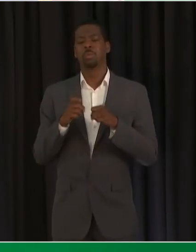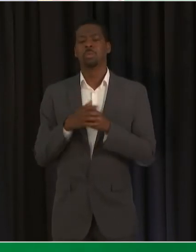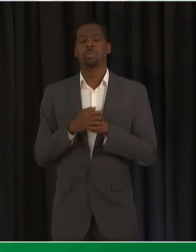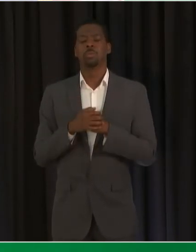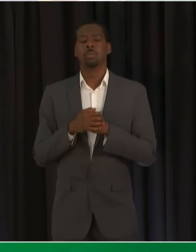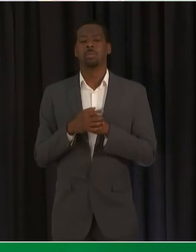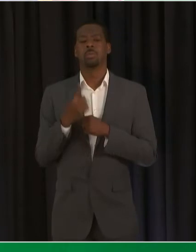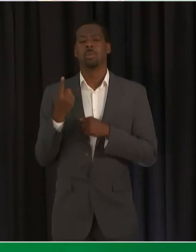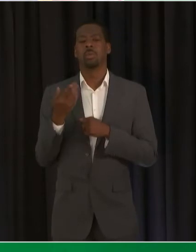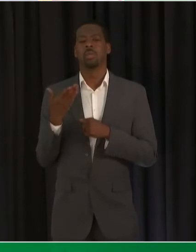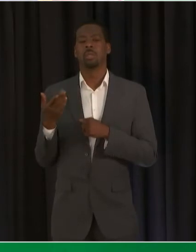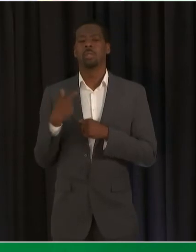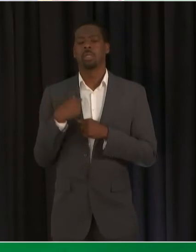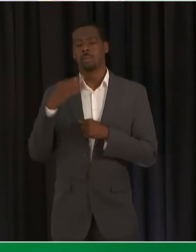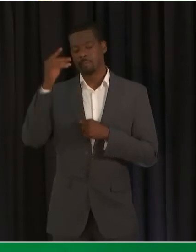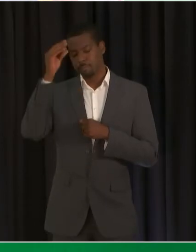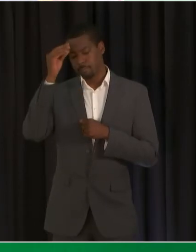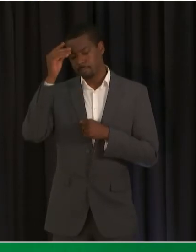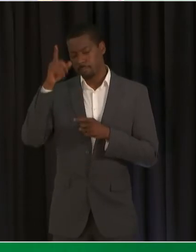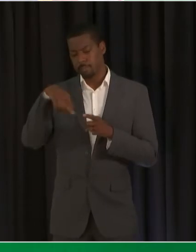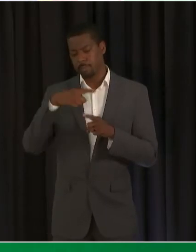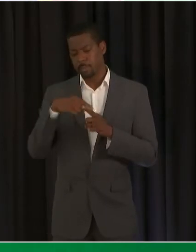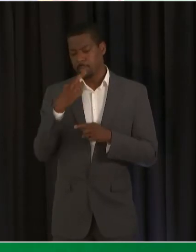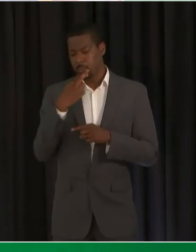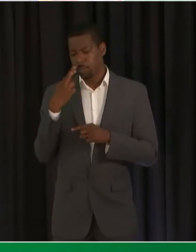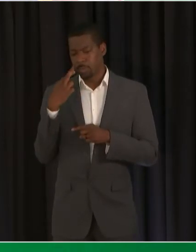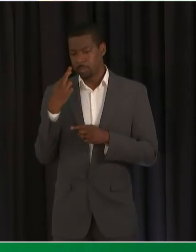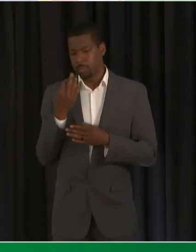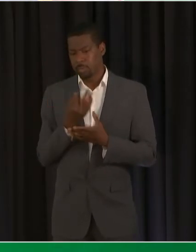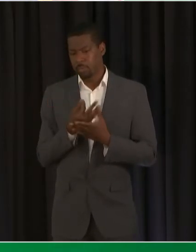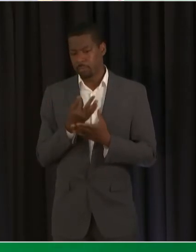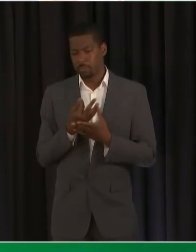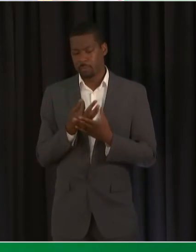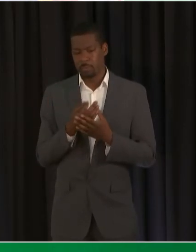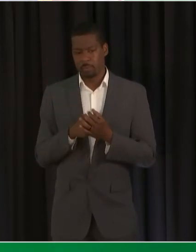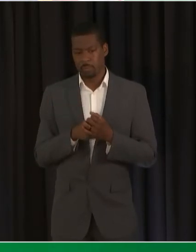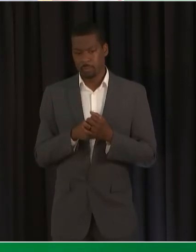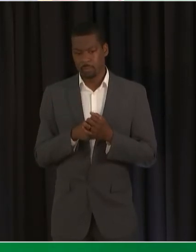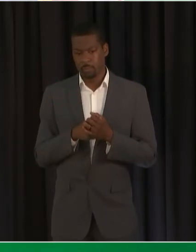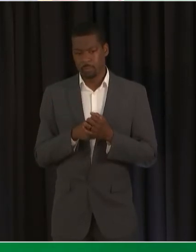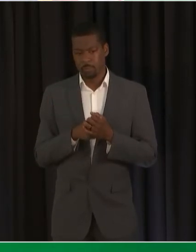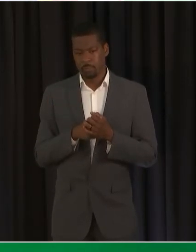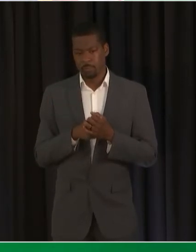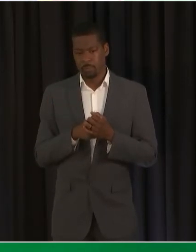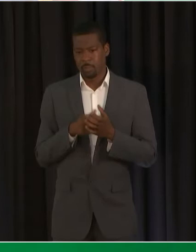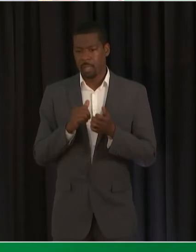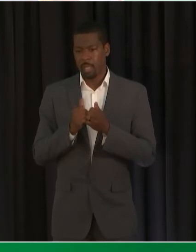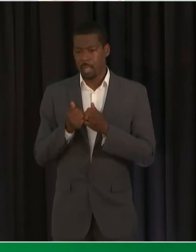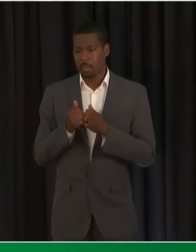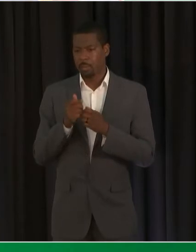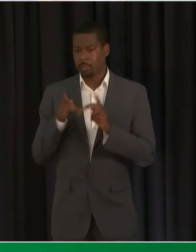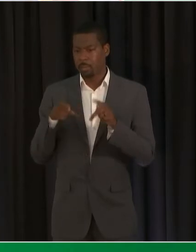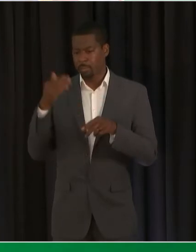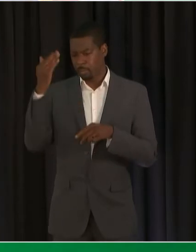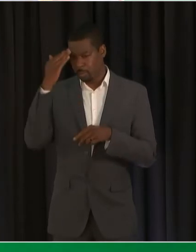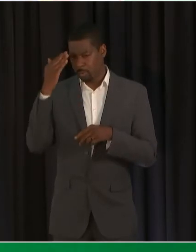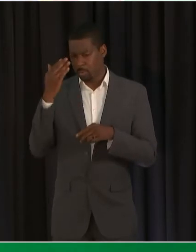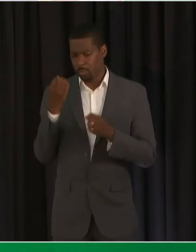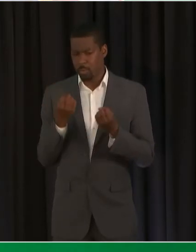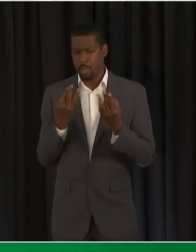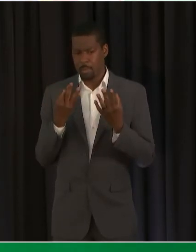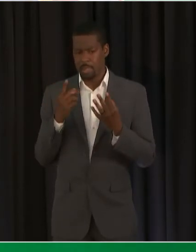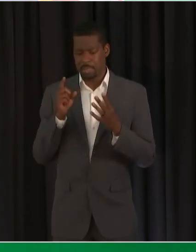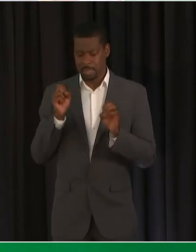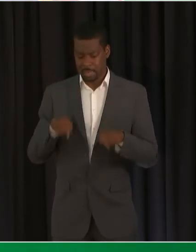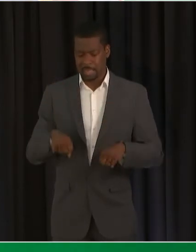But Rod, the one thing I was wondering about the restaurant fund is, so how do folks know how much they might be able